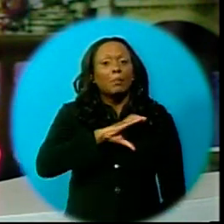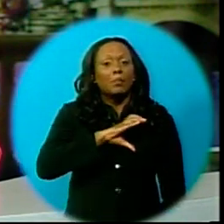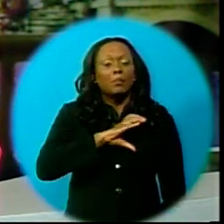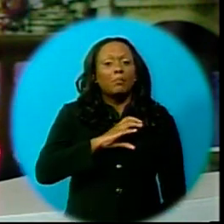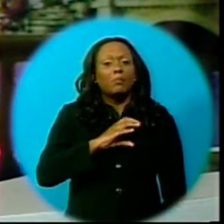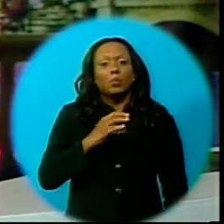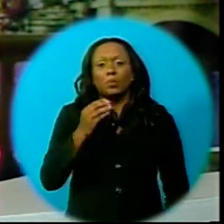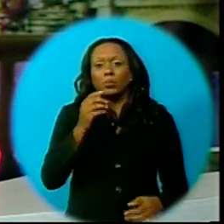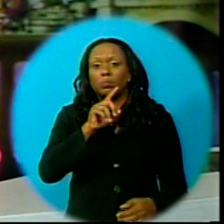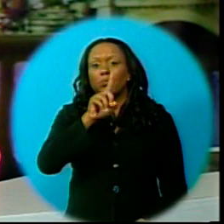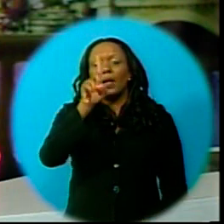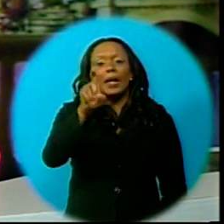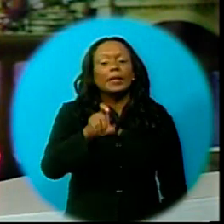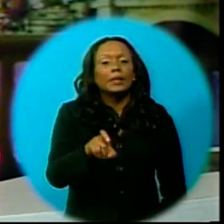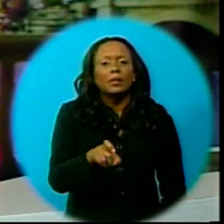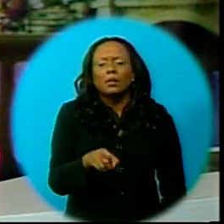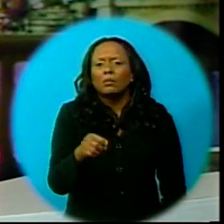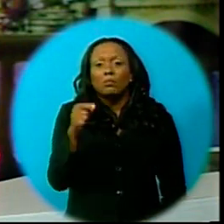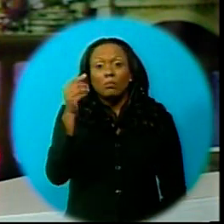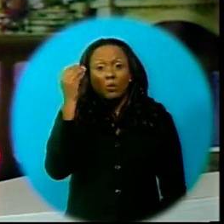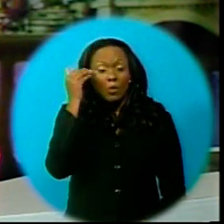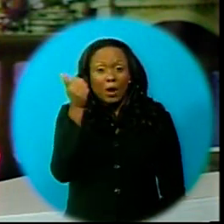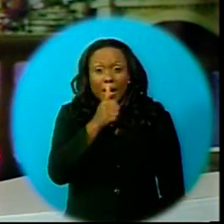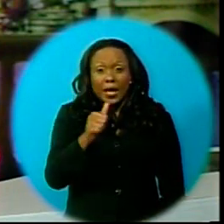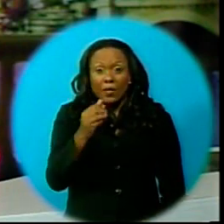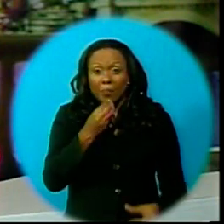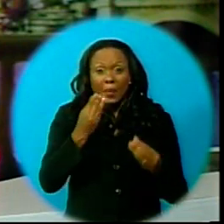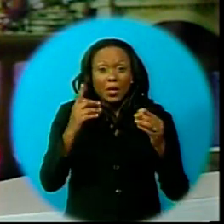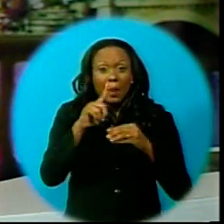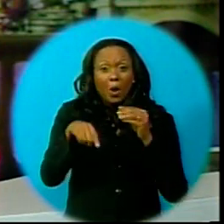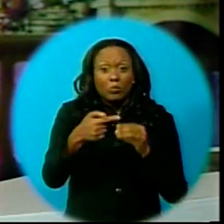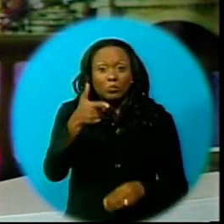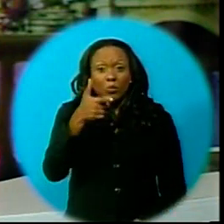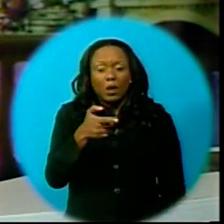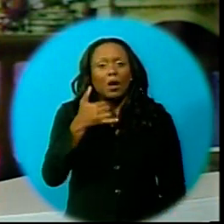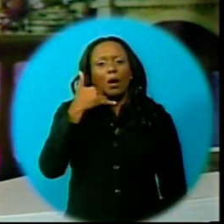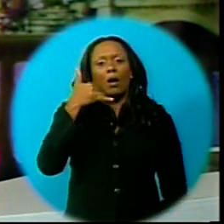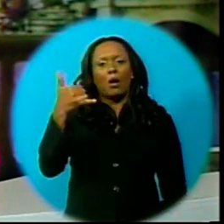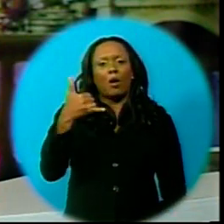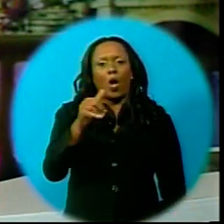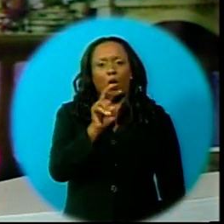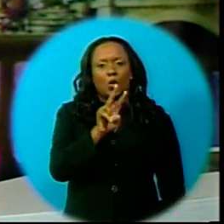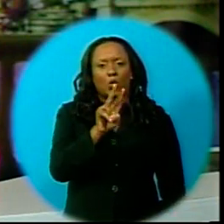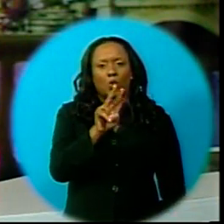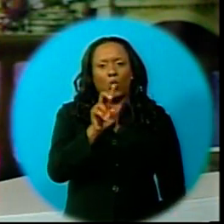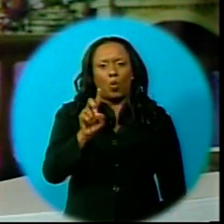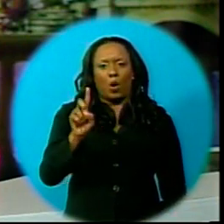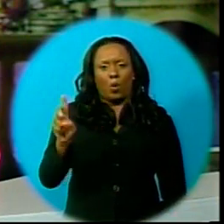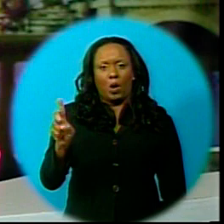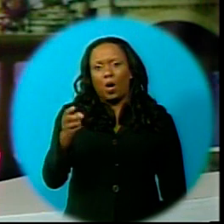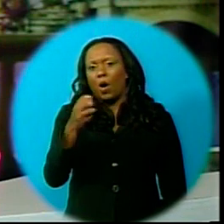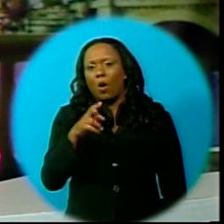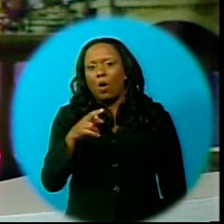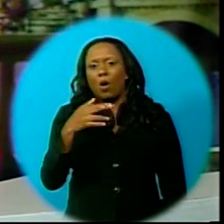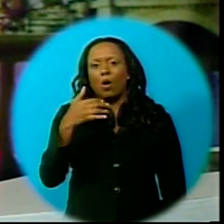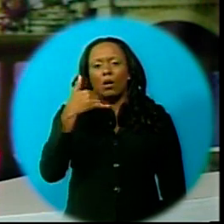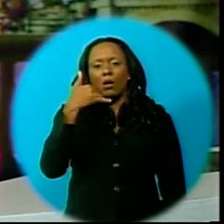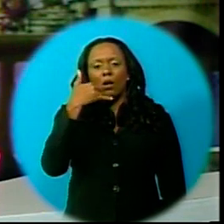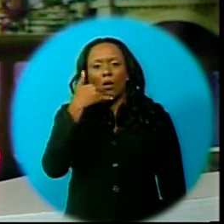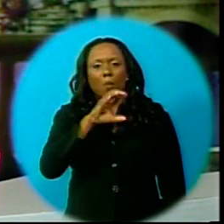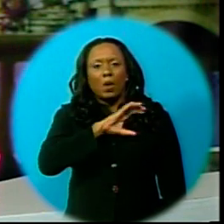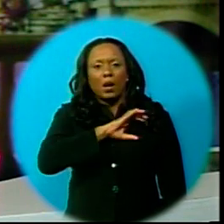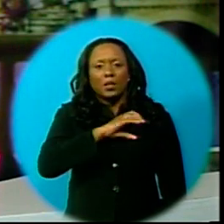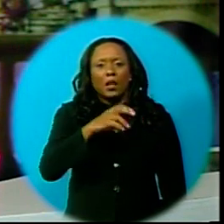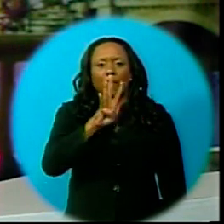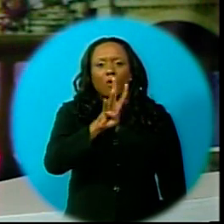made. Police are asking anyone with information about the shooting to call the emergency number at 211 or the police